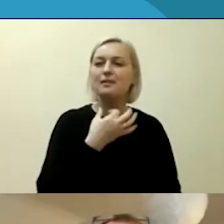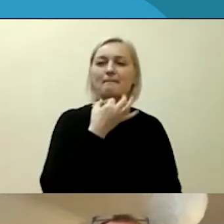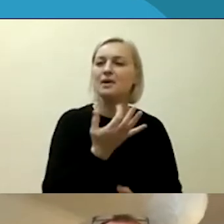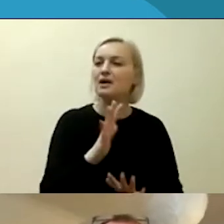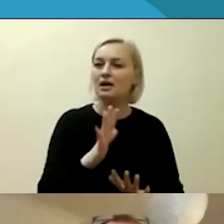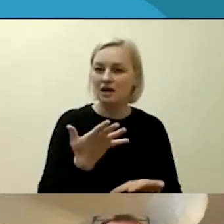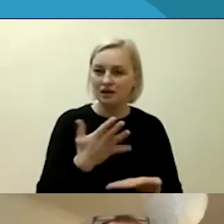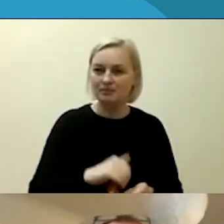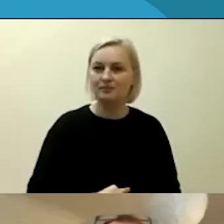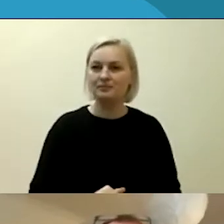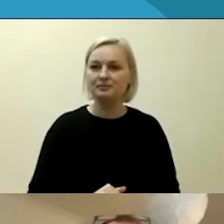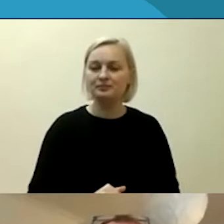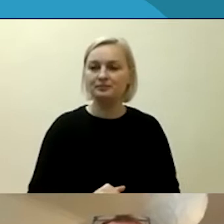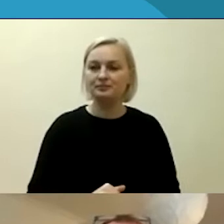less than